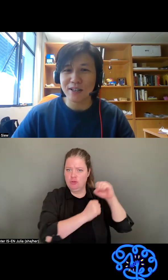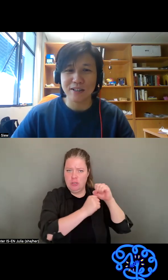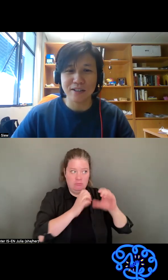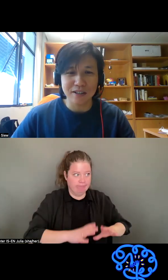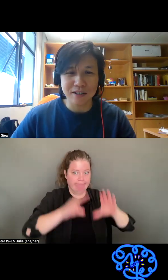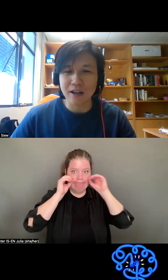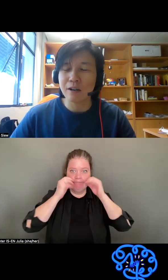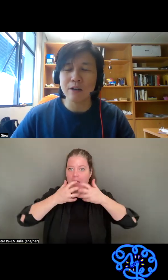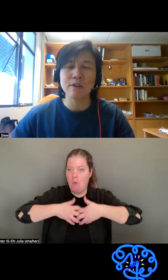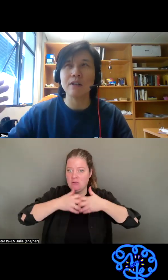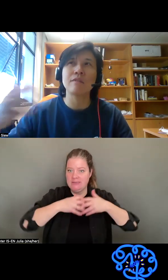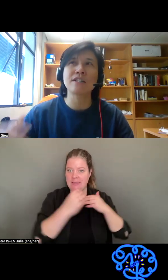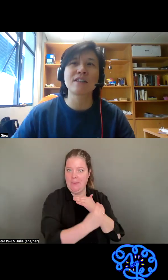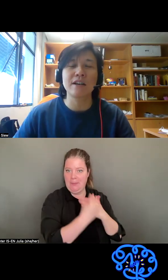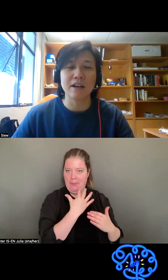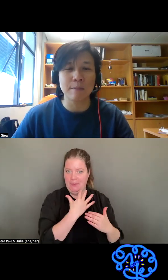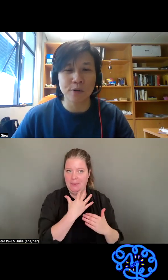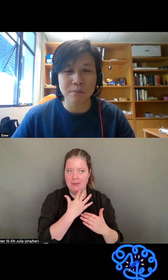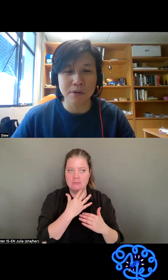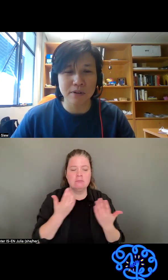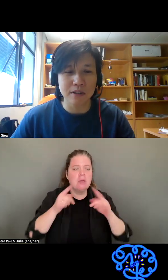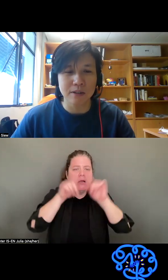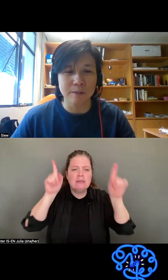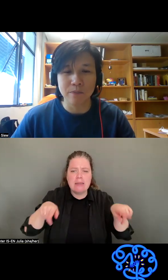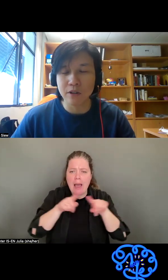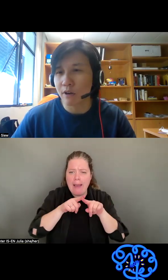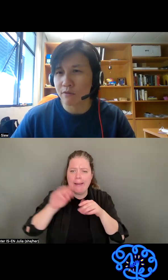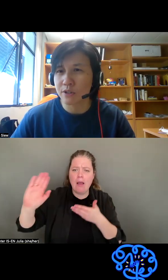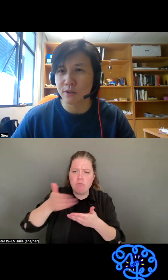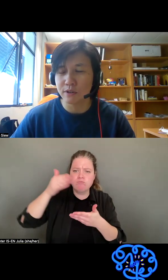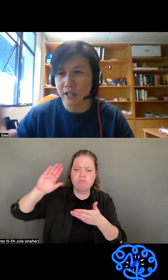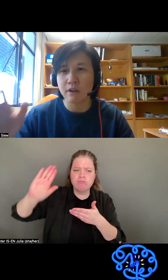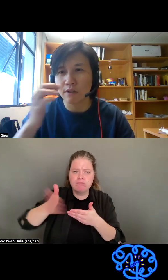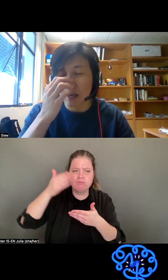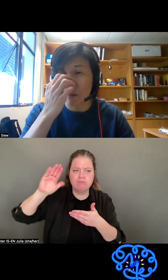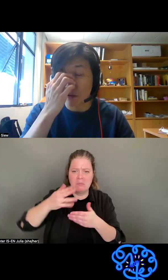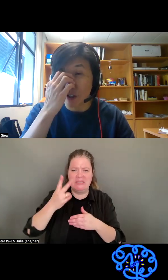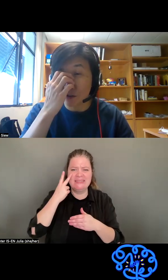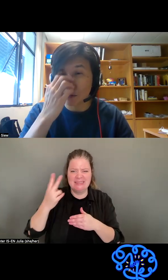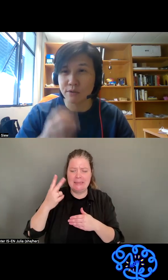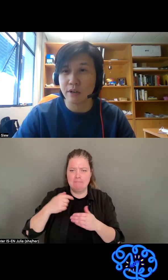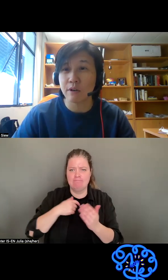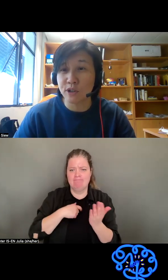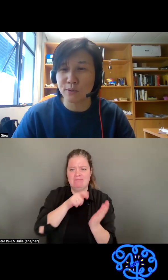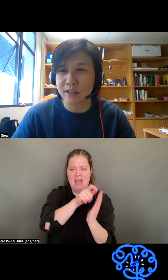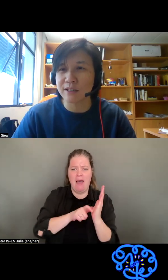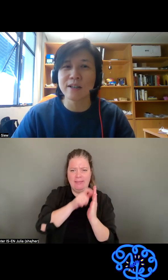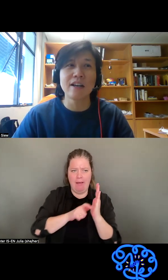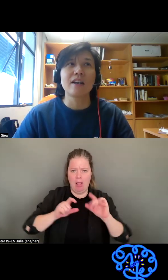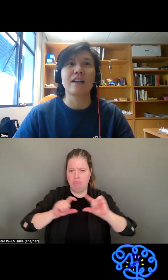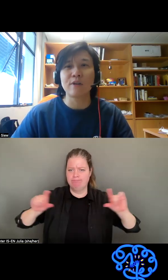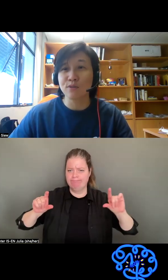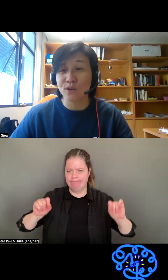be in every slide, I'm going to put the reference for the key reference that I'm referring to, so you can refer to